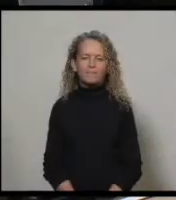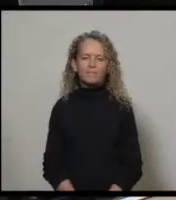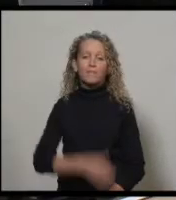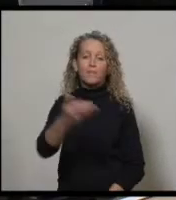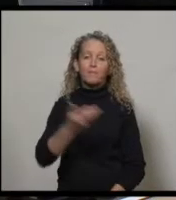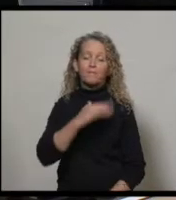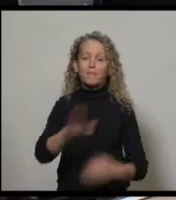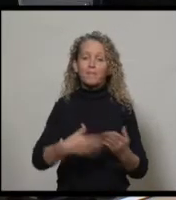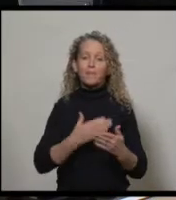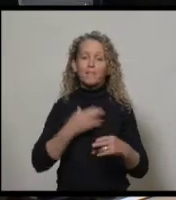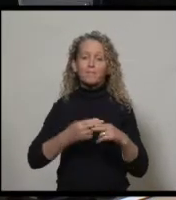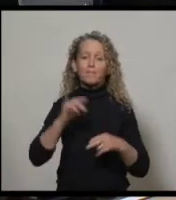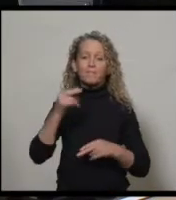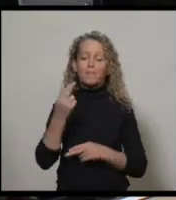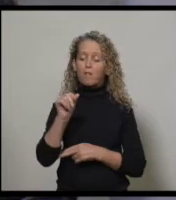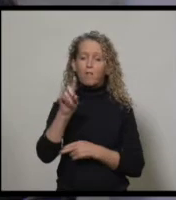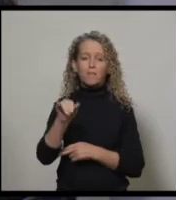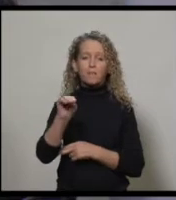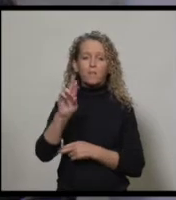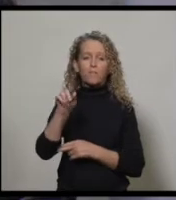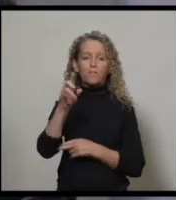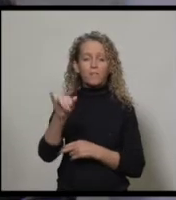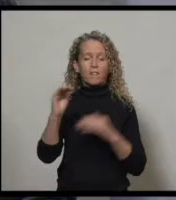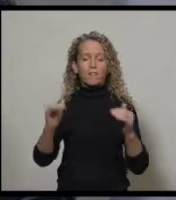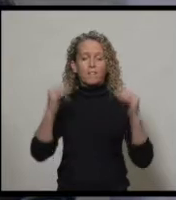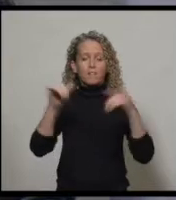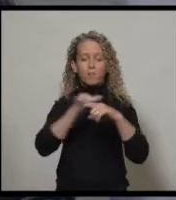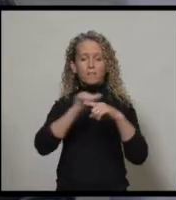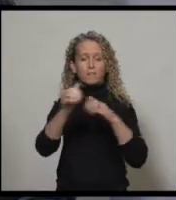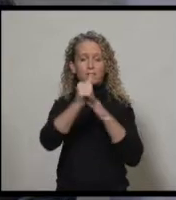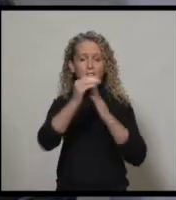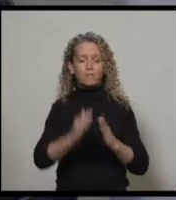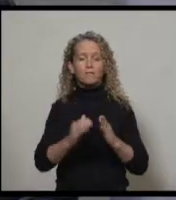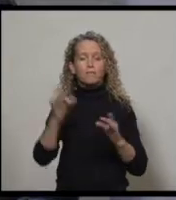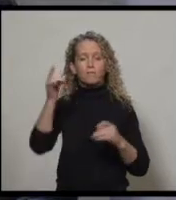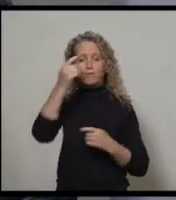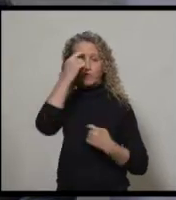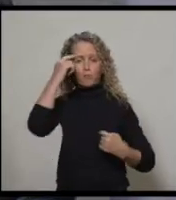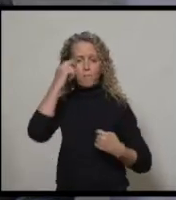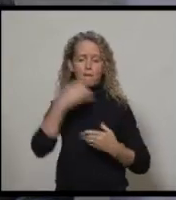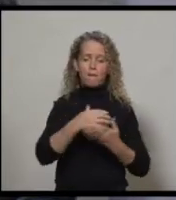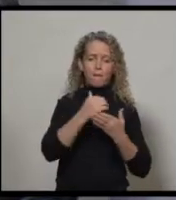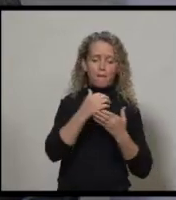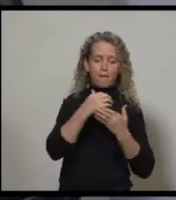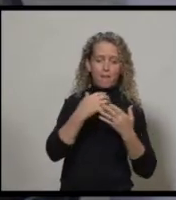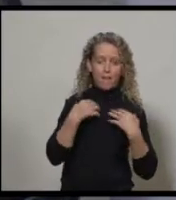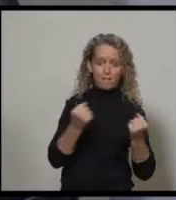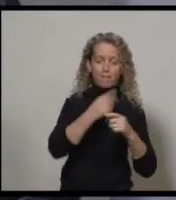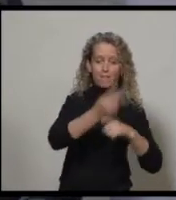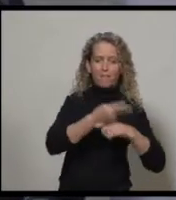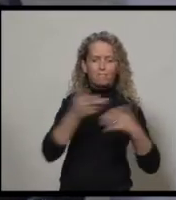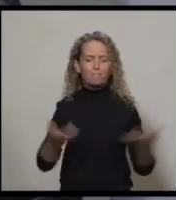Welcome everyone. My name is Holly Murphy and I'm the Advanced Practice Leader of Trauma-Informed Care at the Advocate Health Center. We welcome you here today to learn